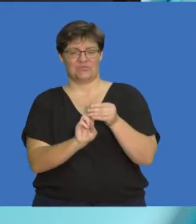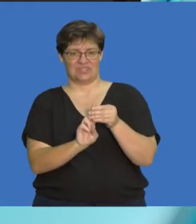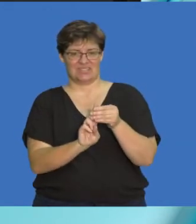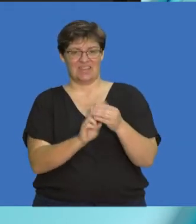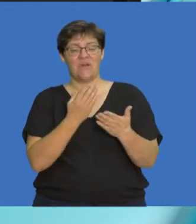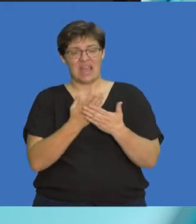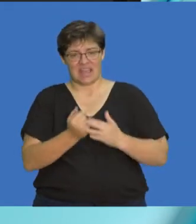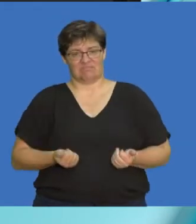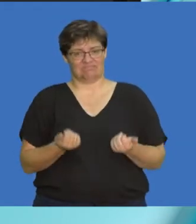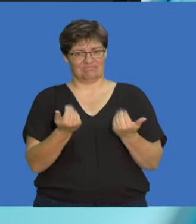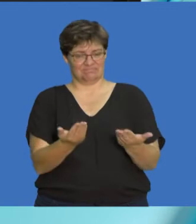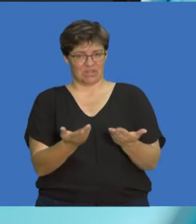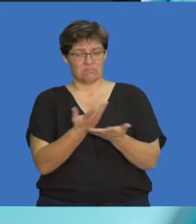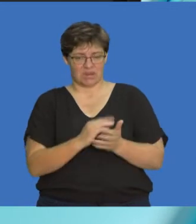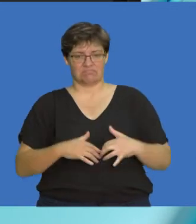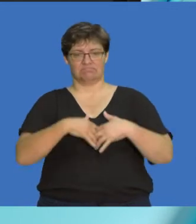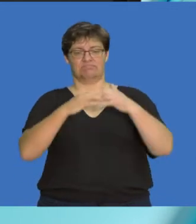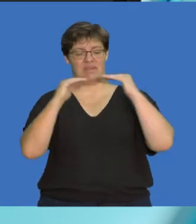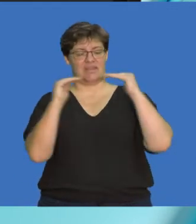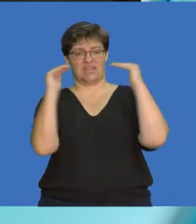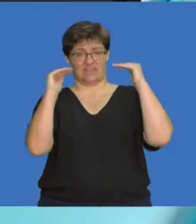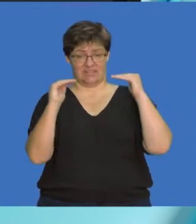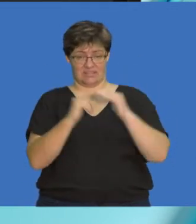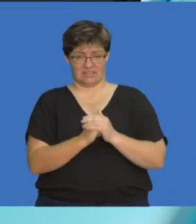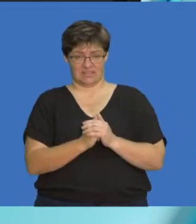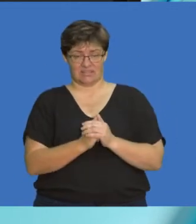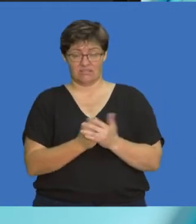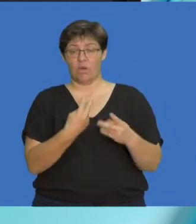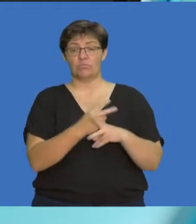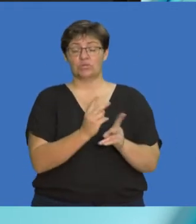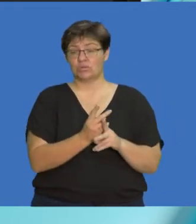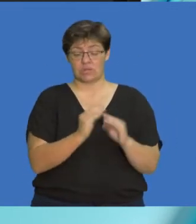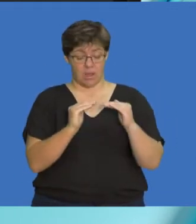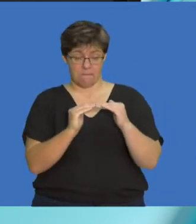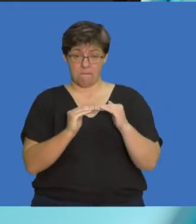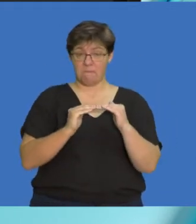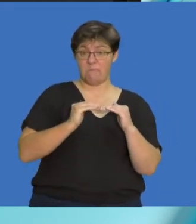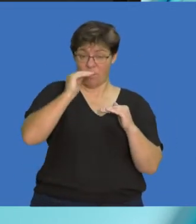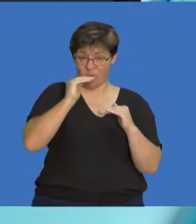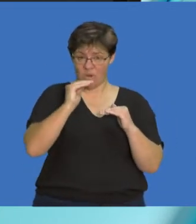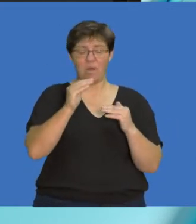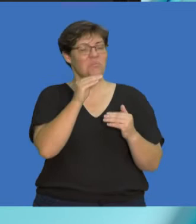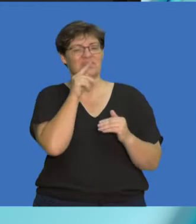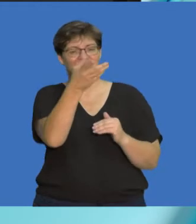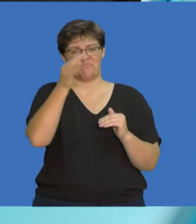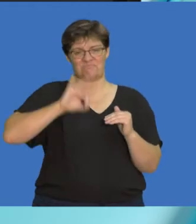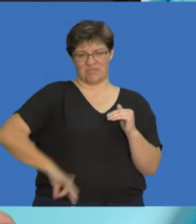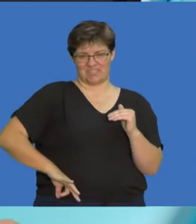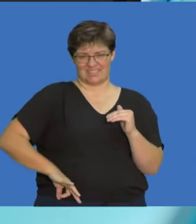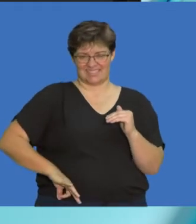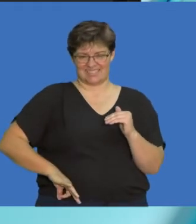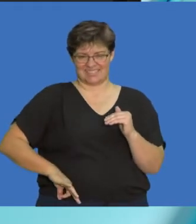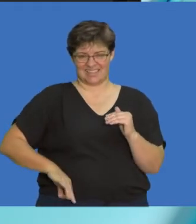to be produced to break even. Obviously, if you produce above the break-even point, which is